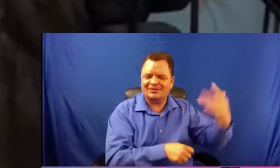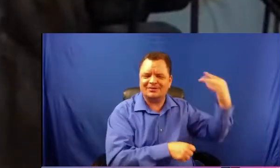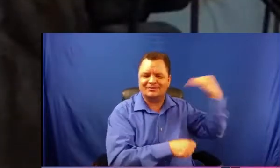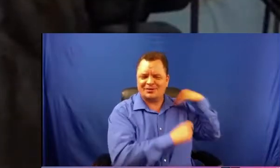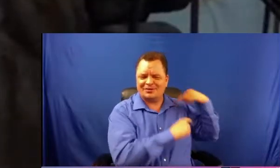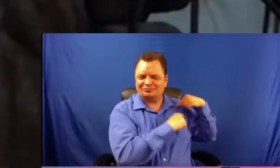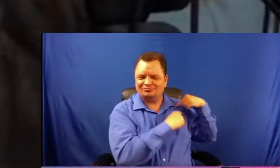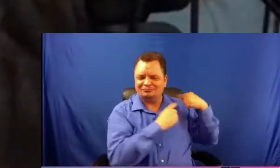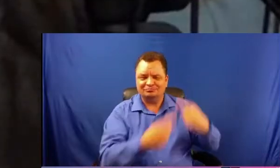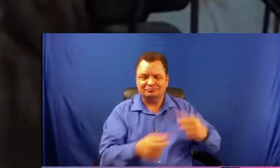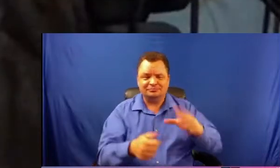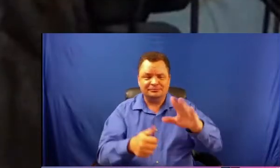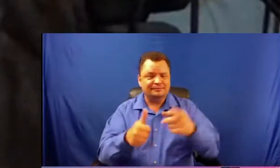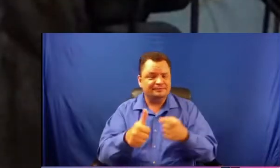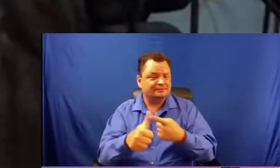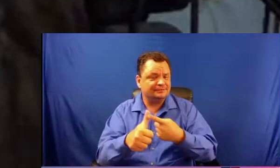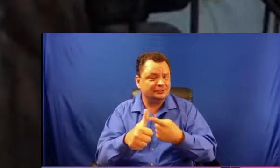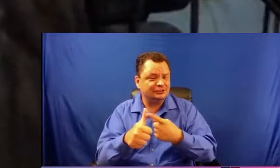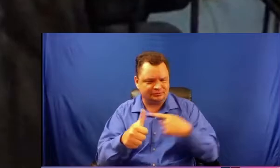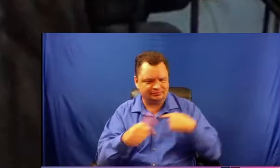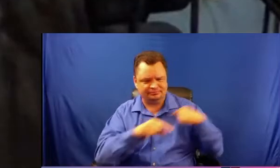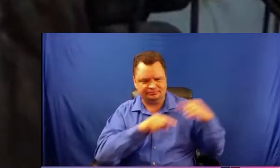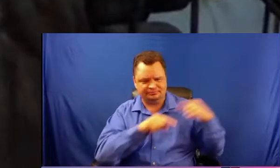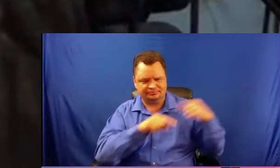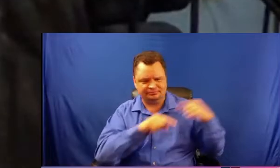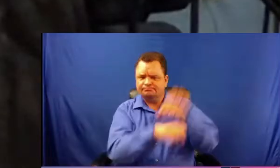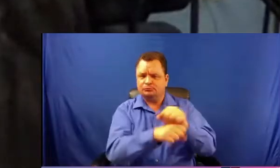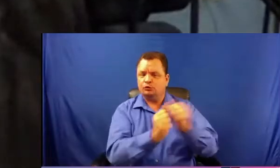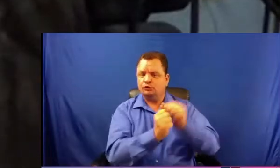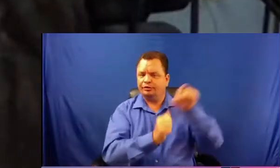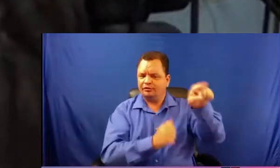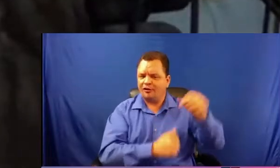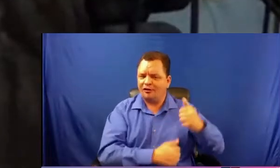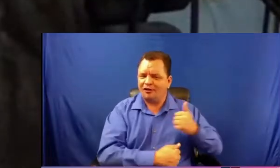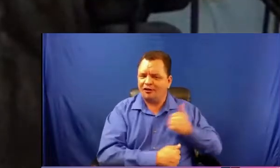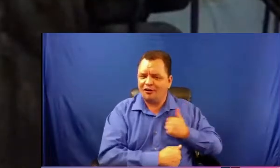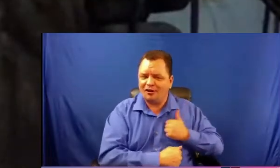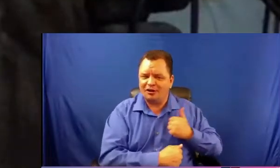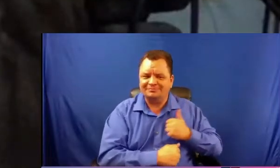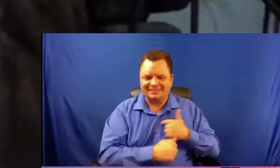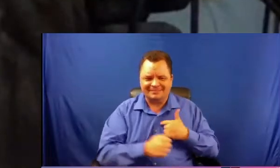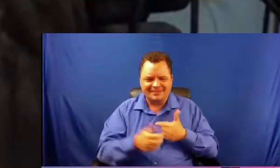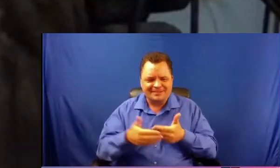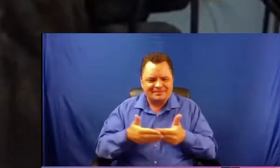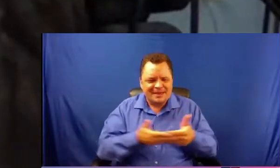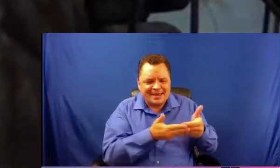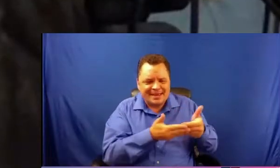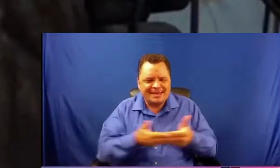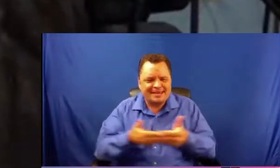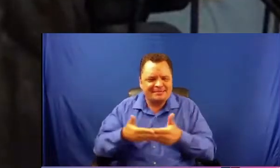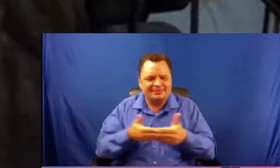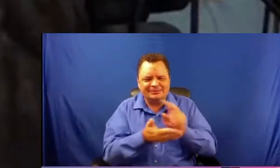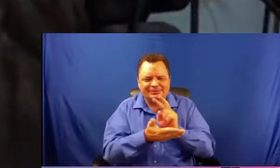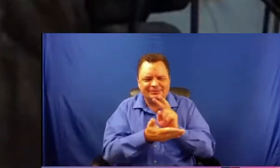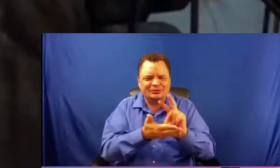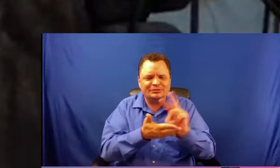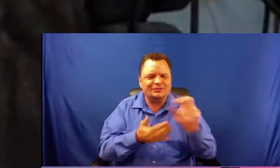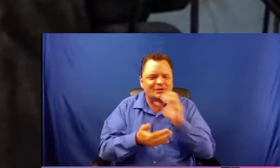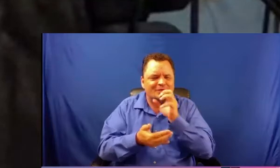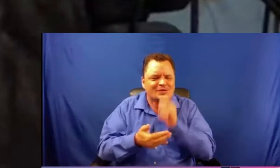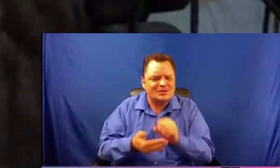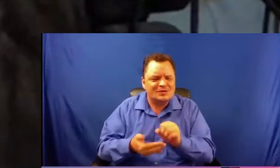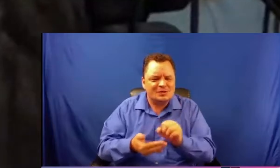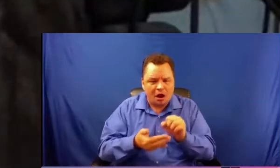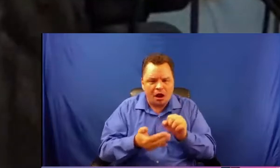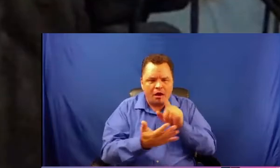in the Army. And we had a little tiny 2-week-old daughter with us. We kind of fell in love with Colorado Springs and could tell we wanted to